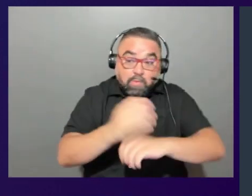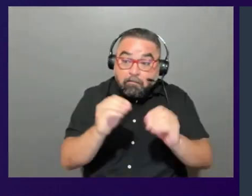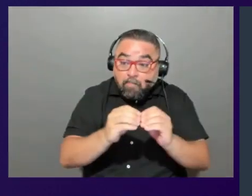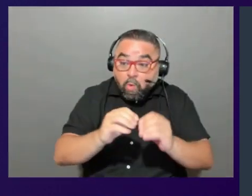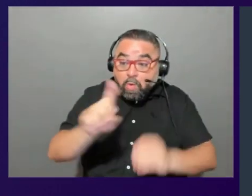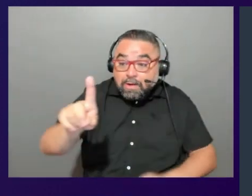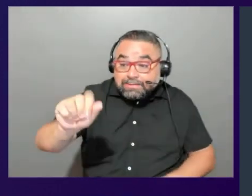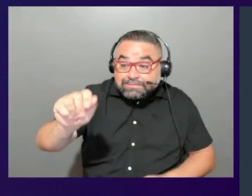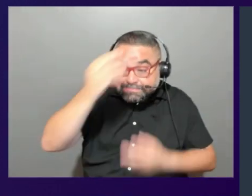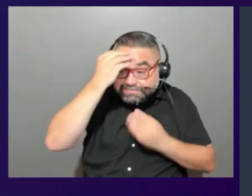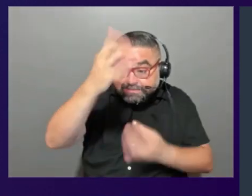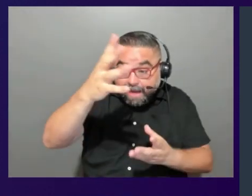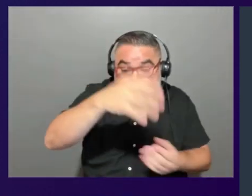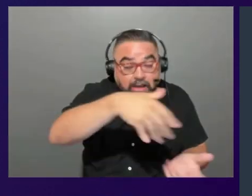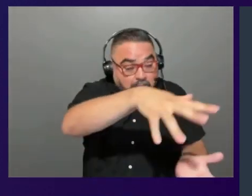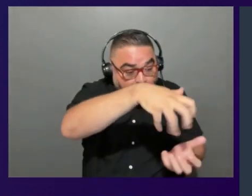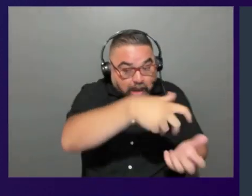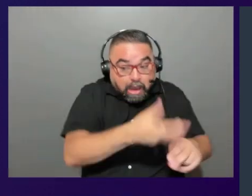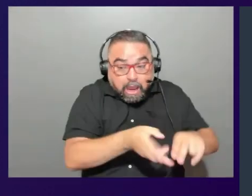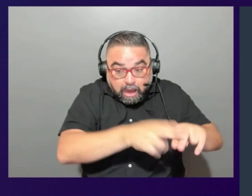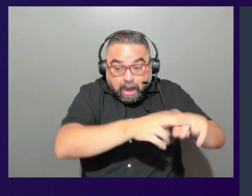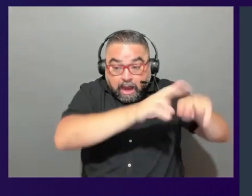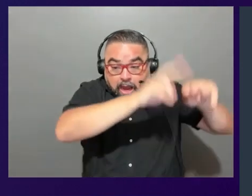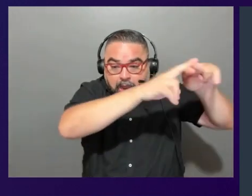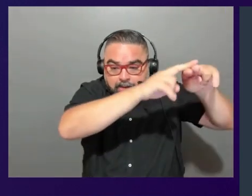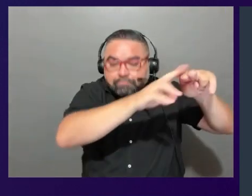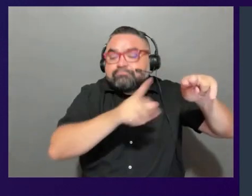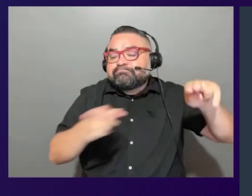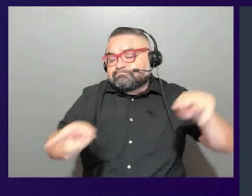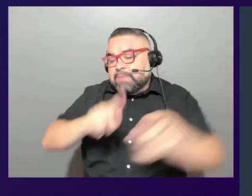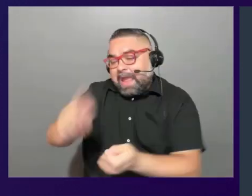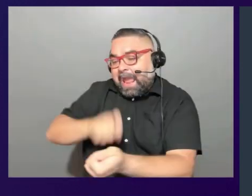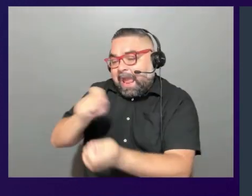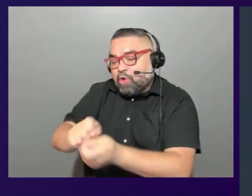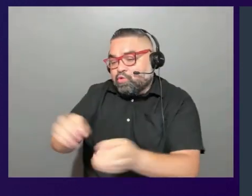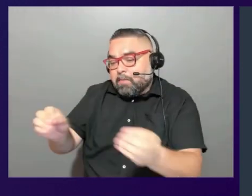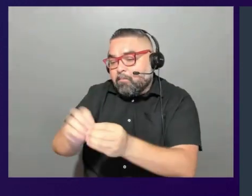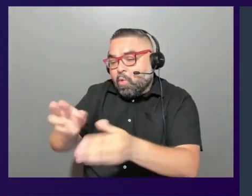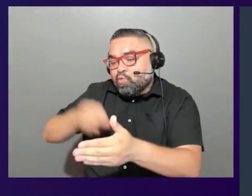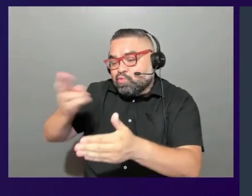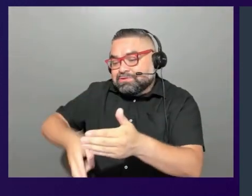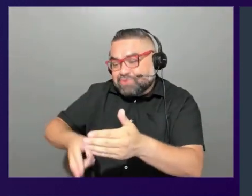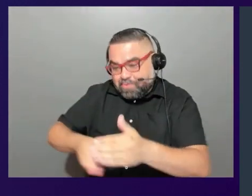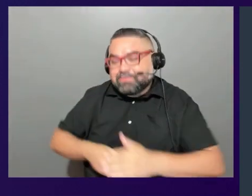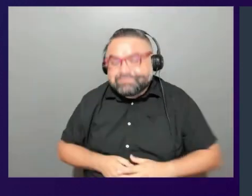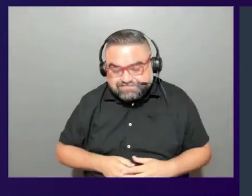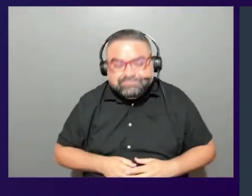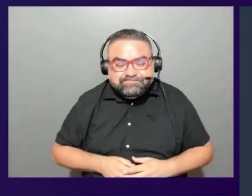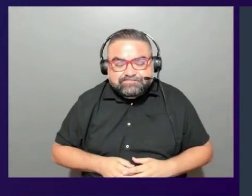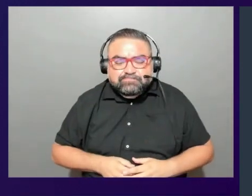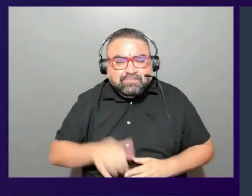more accurate your models will become. So that's why we're here to tell you why storage is foundational to AI/ML.